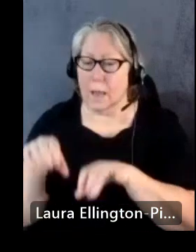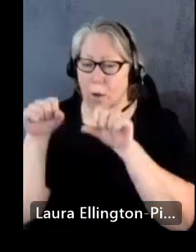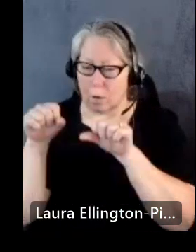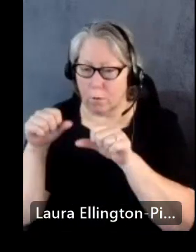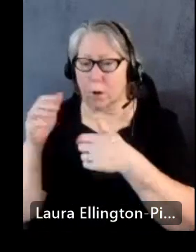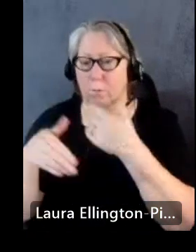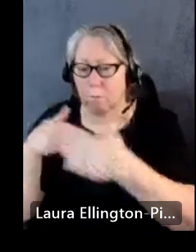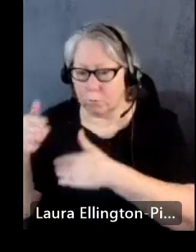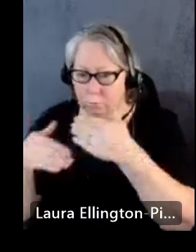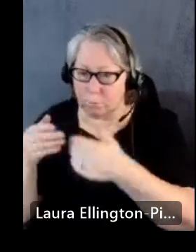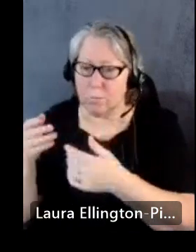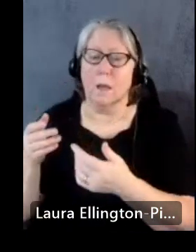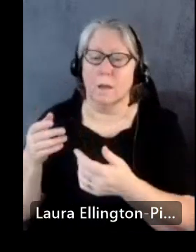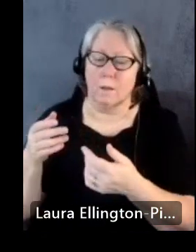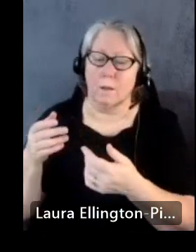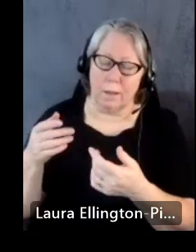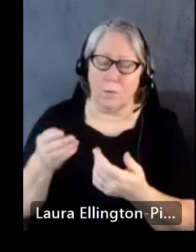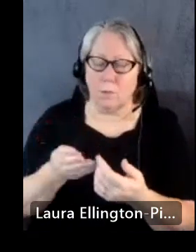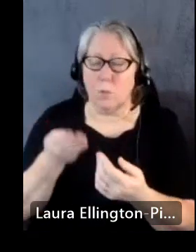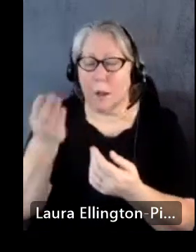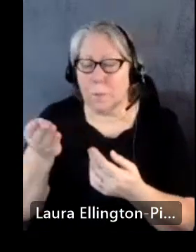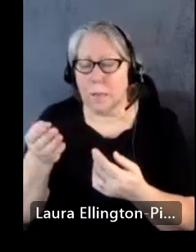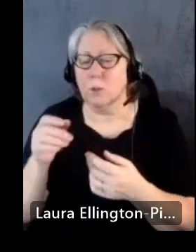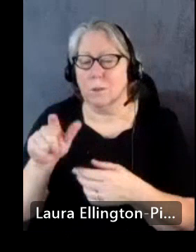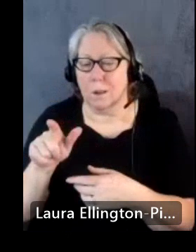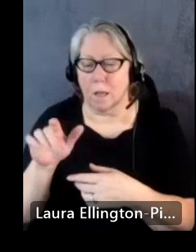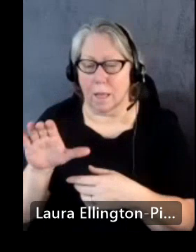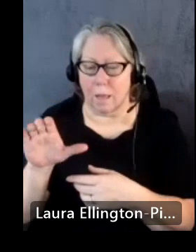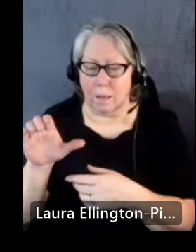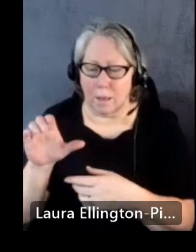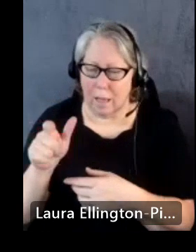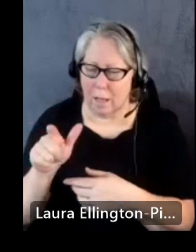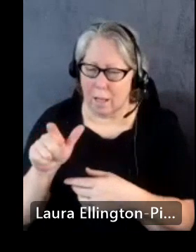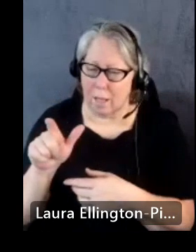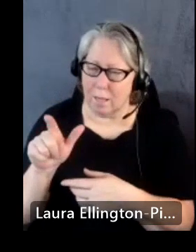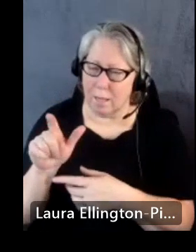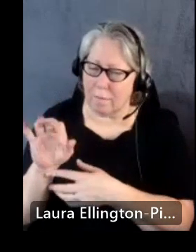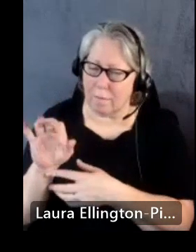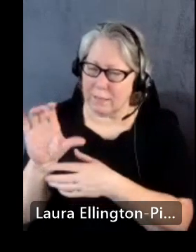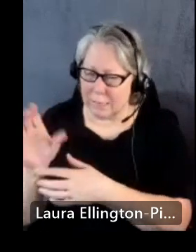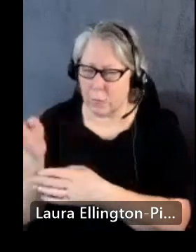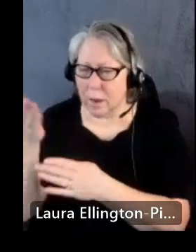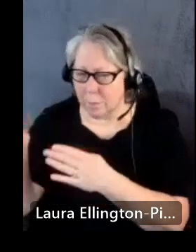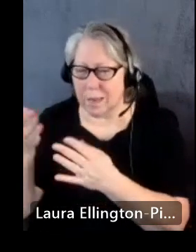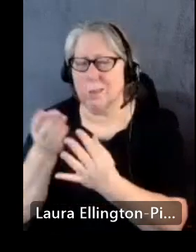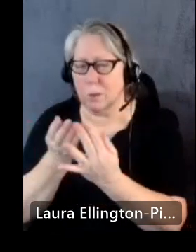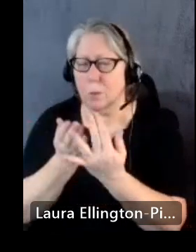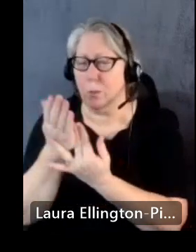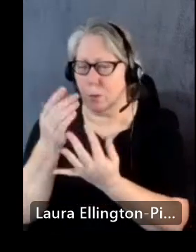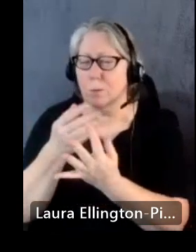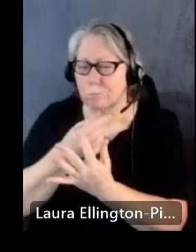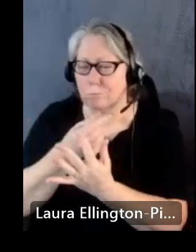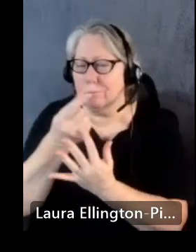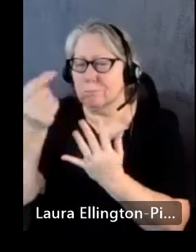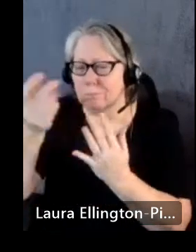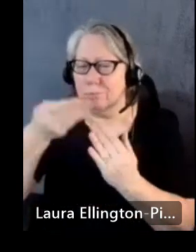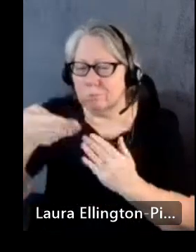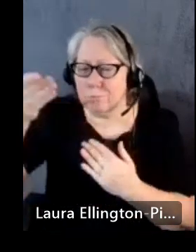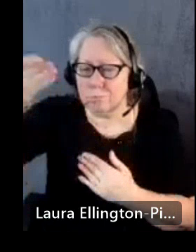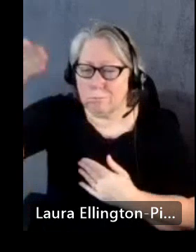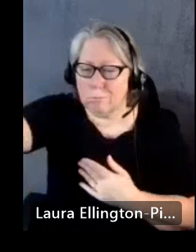the LFC recommendation at those stages after stage 4. Okay. So something to keep in mind is that once a